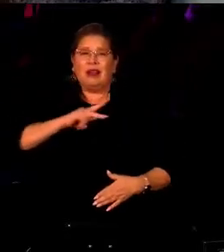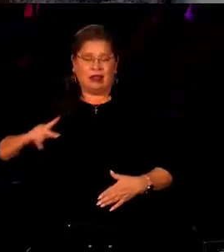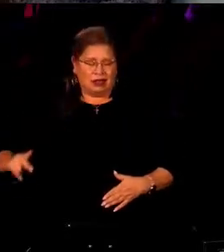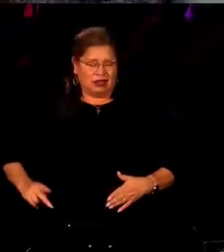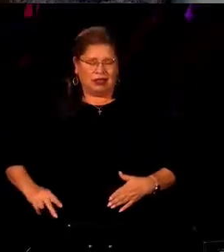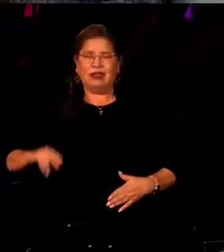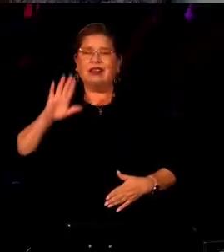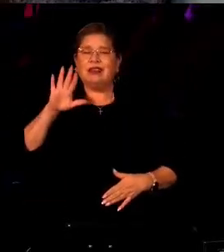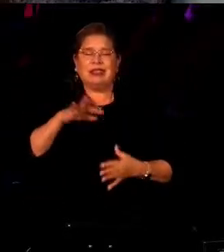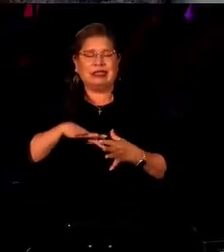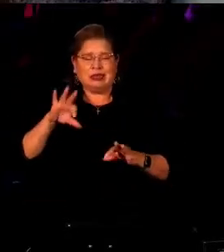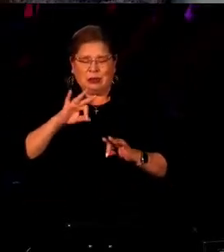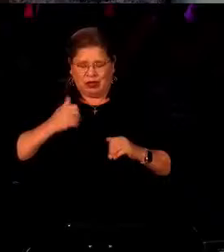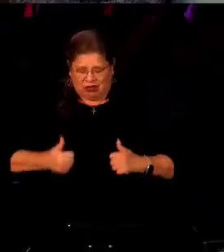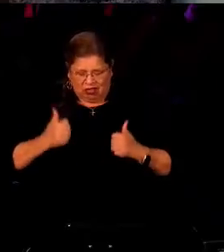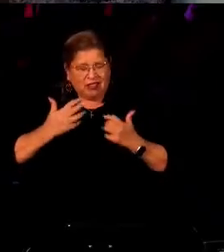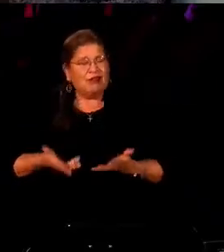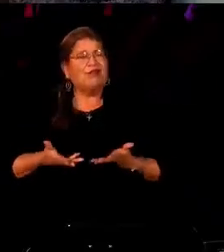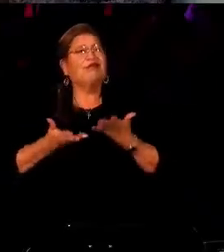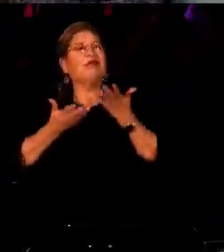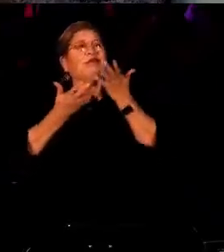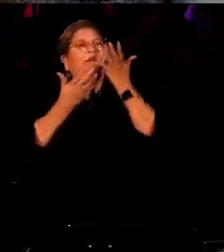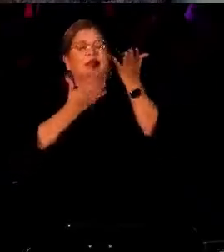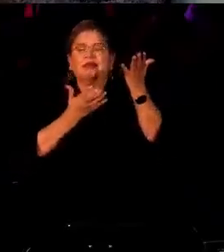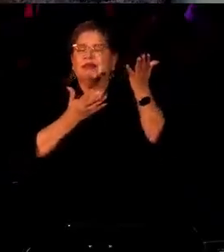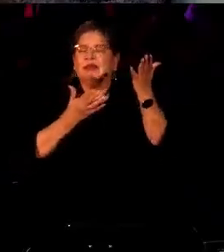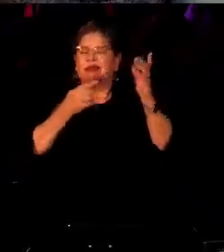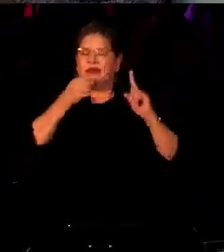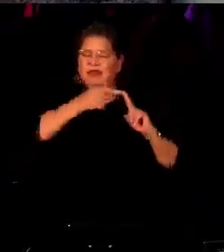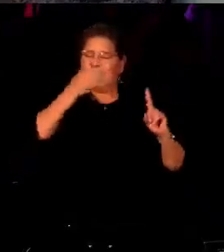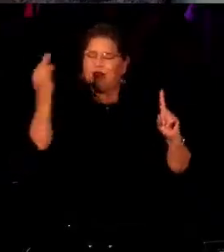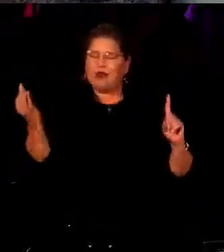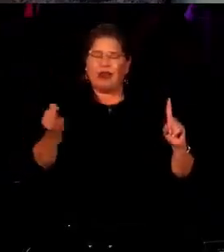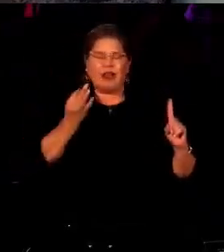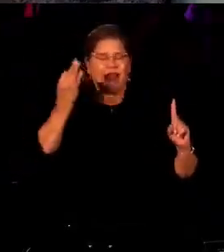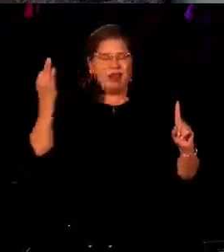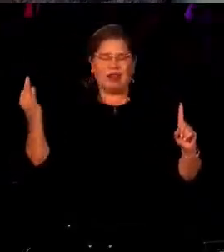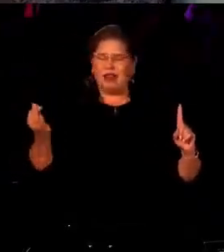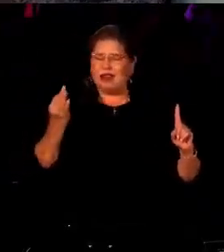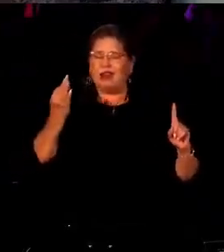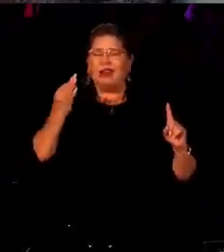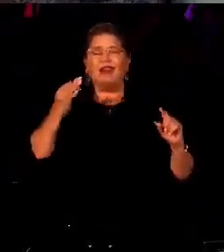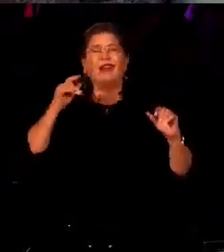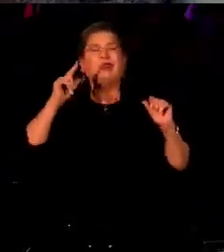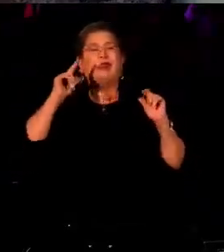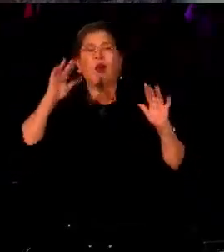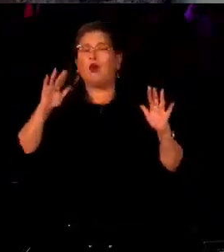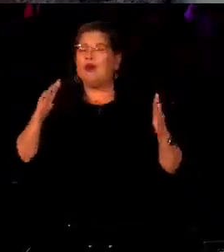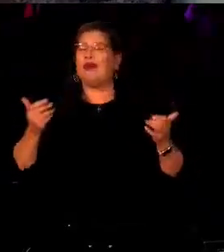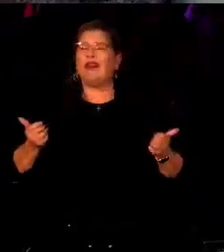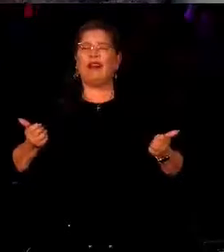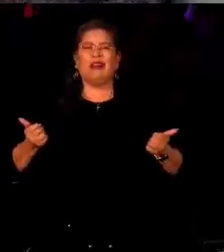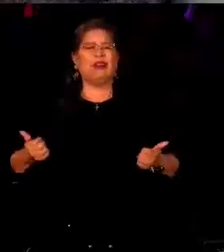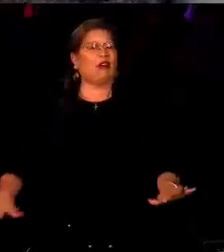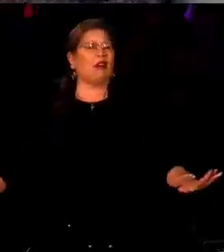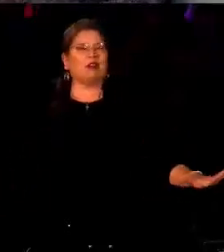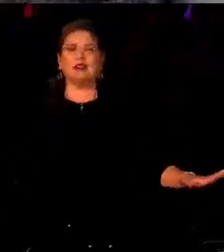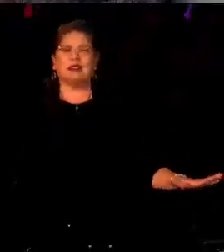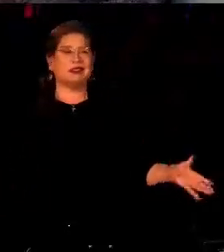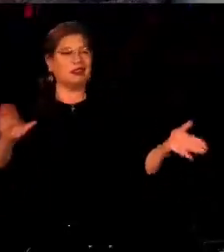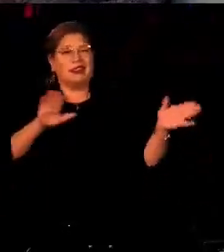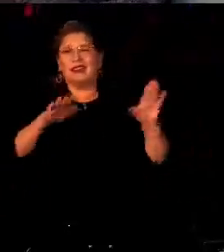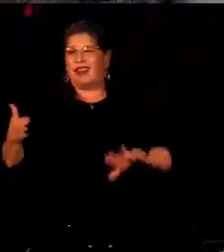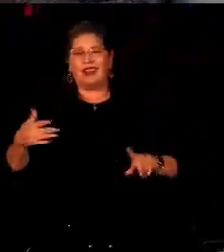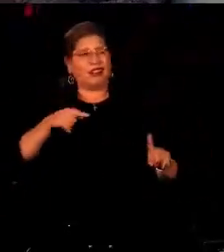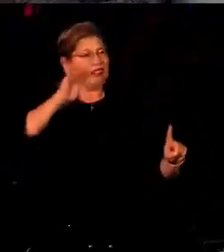his spirit. It's Friday, hope is lost, death has